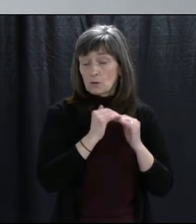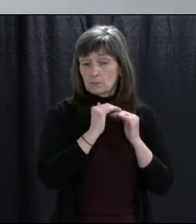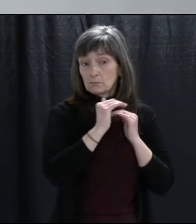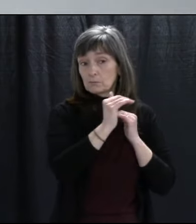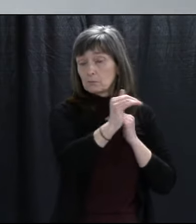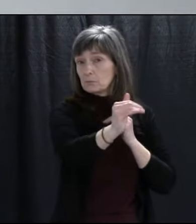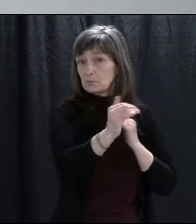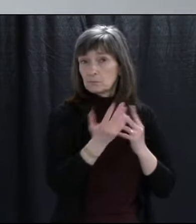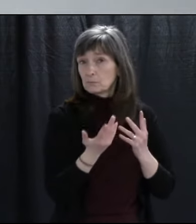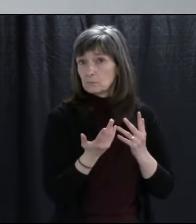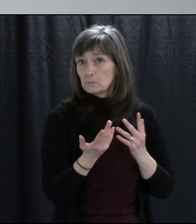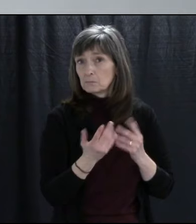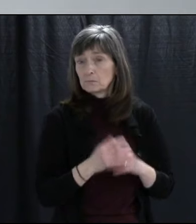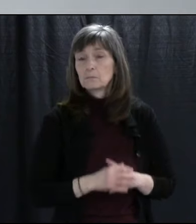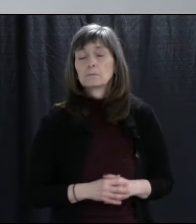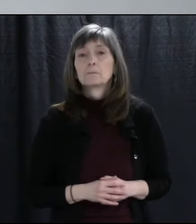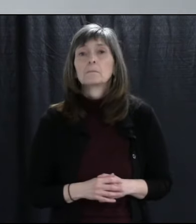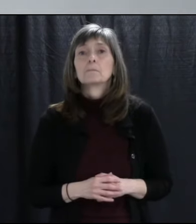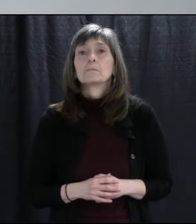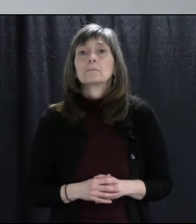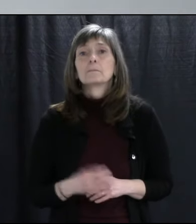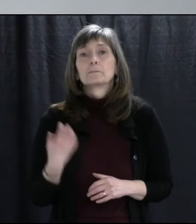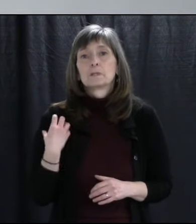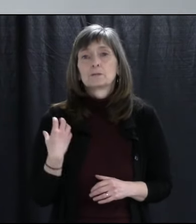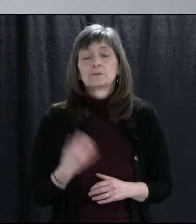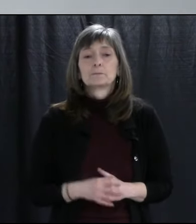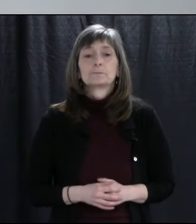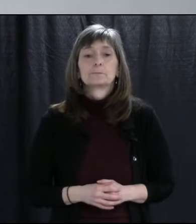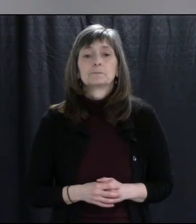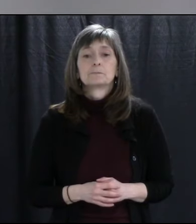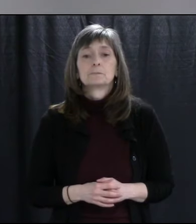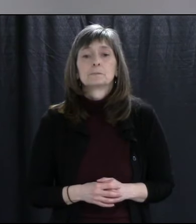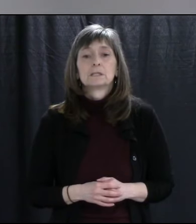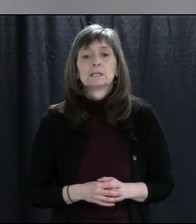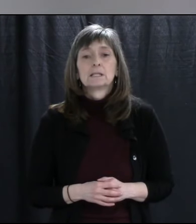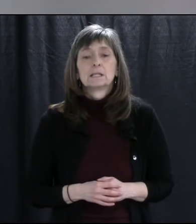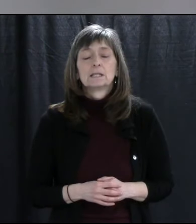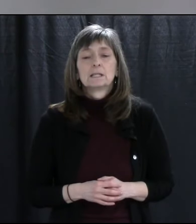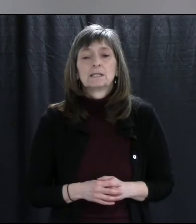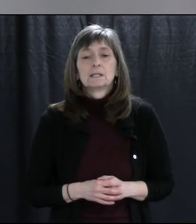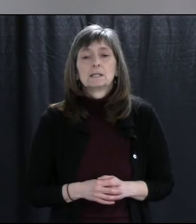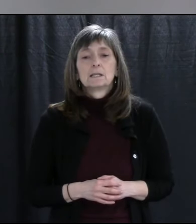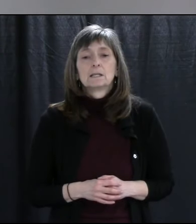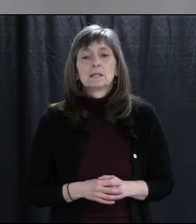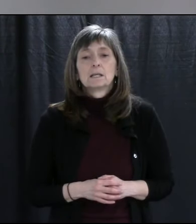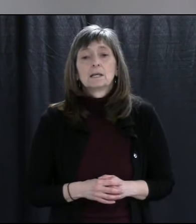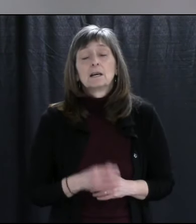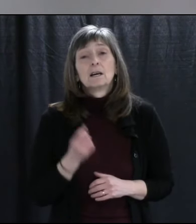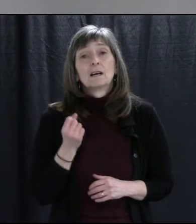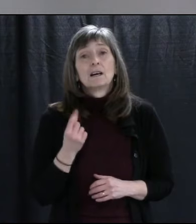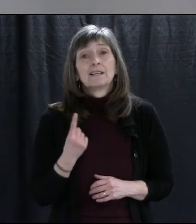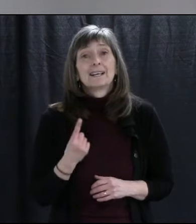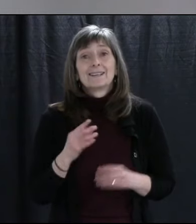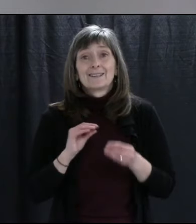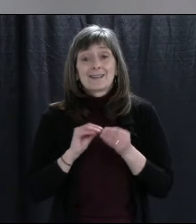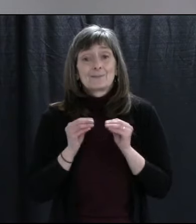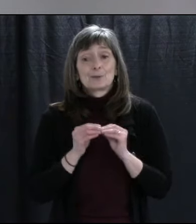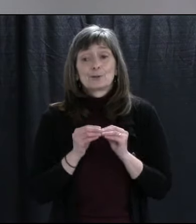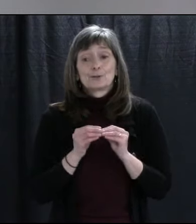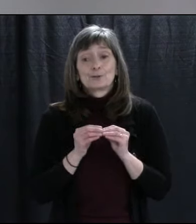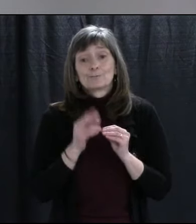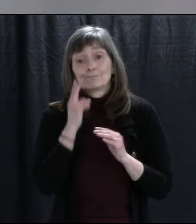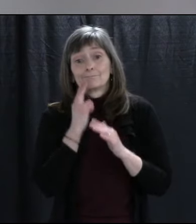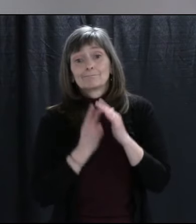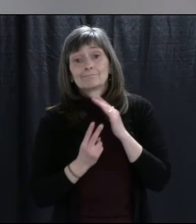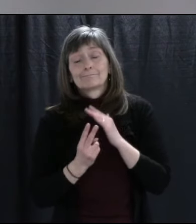Okay, go ahead, Minister. No, Thank that's you very fine. much. I think the important thing to realize is we don't know where these numbers will go, and